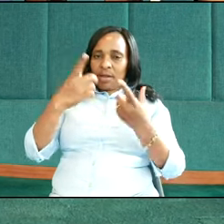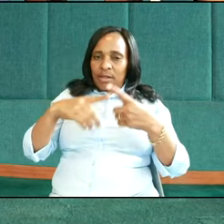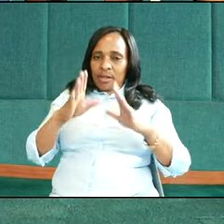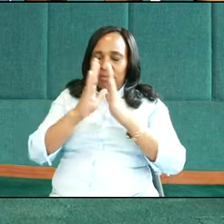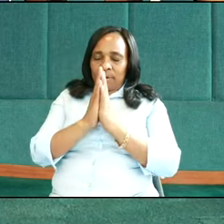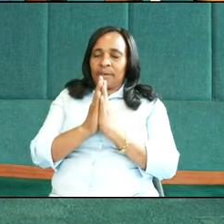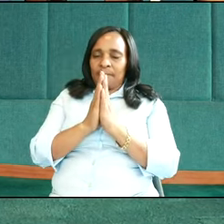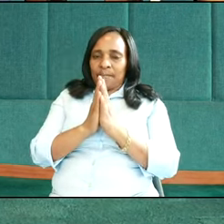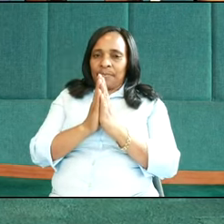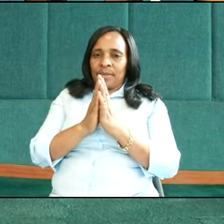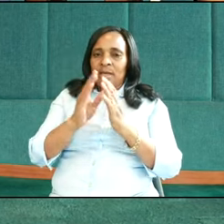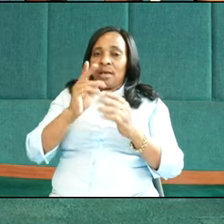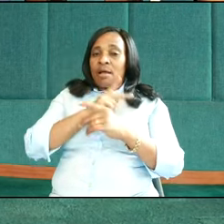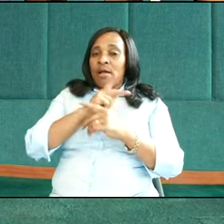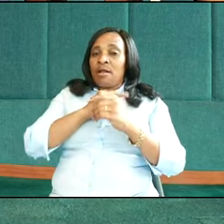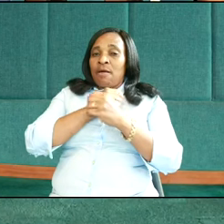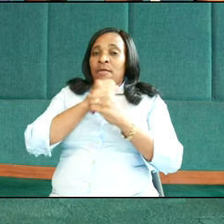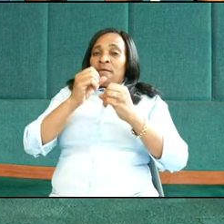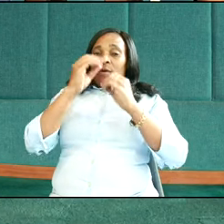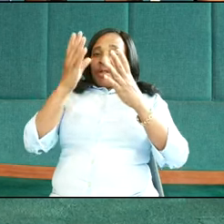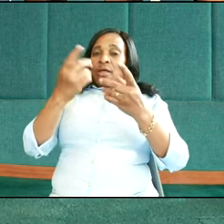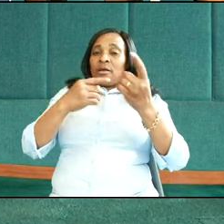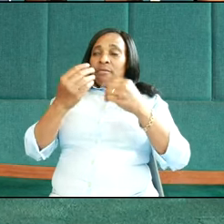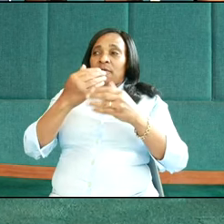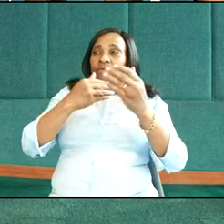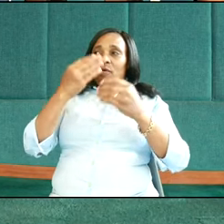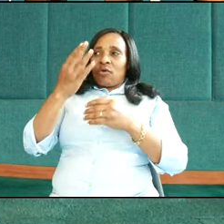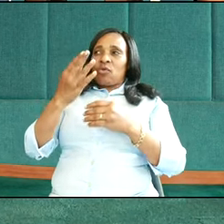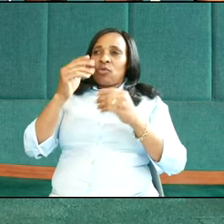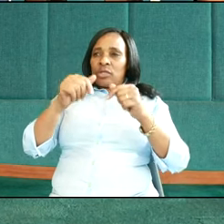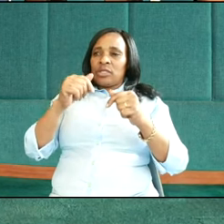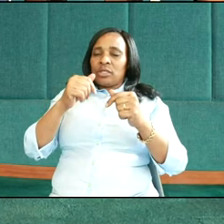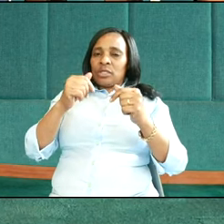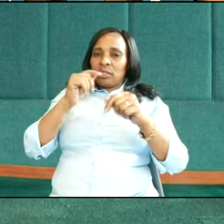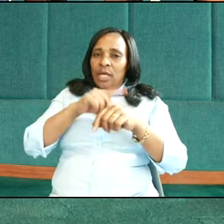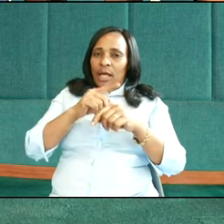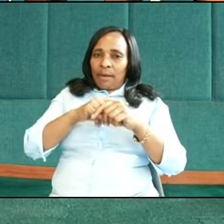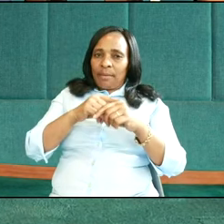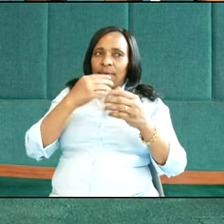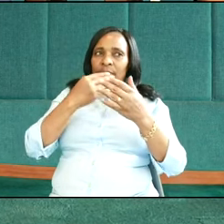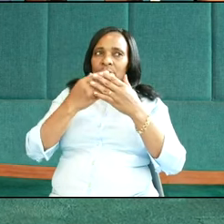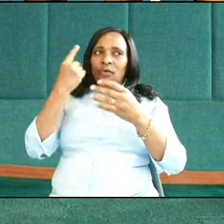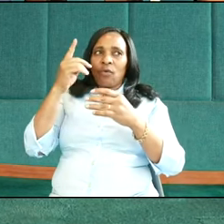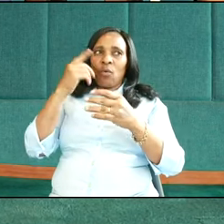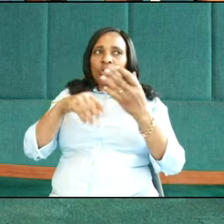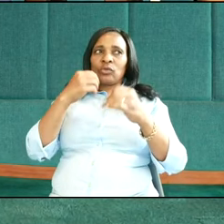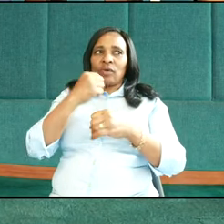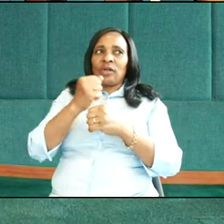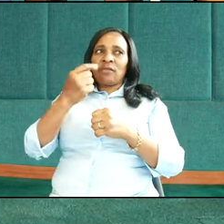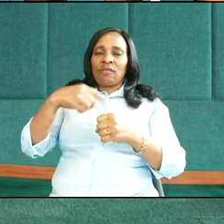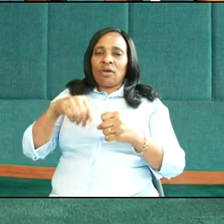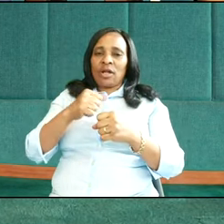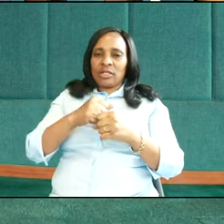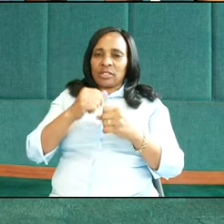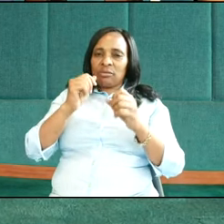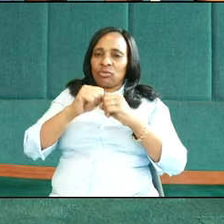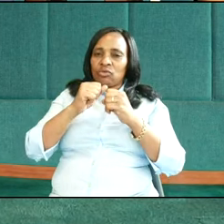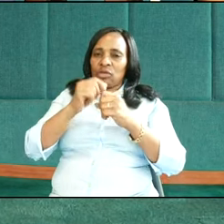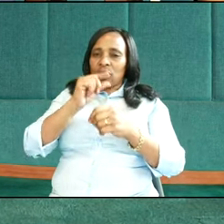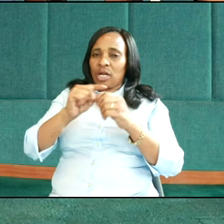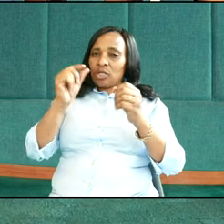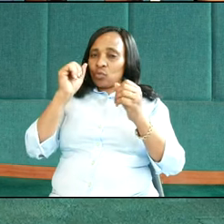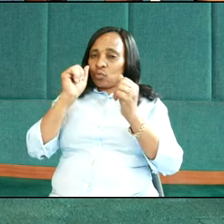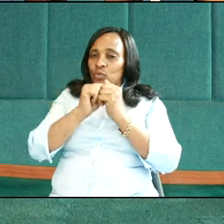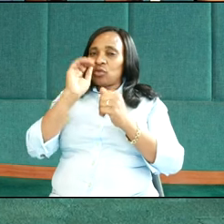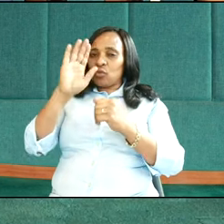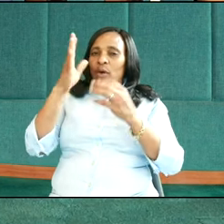prayer. Our kind loving Father, we come before you this glorious day, thanking you for everything you've done for us. We ask you to grace us with your